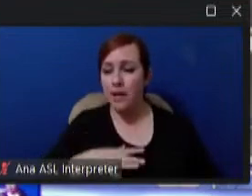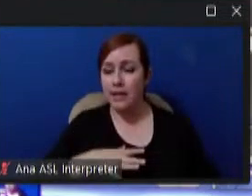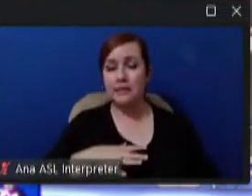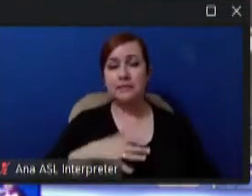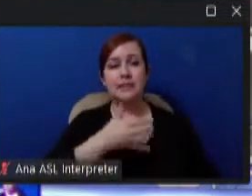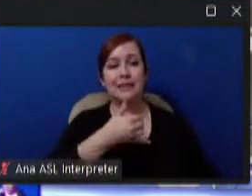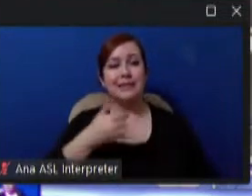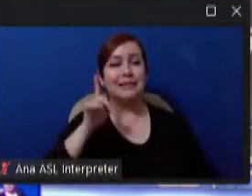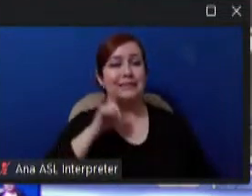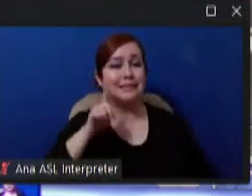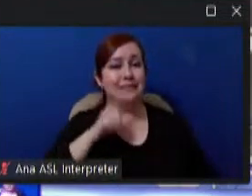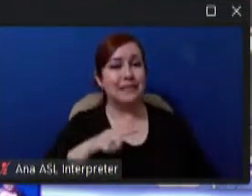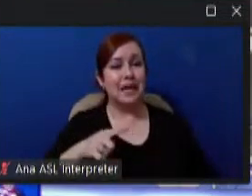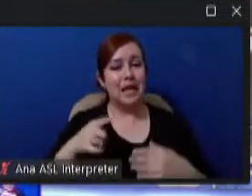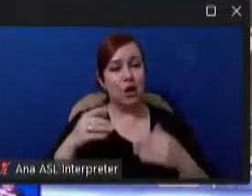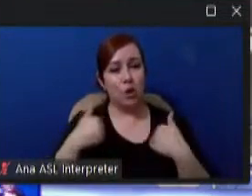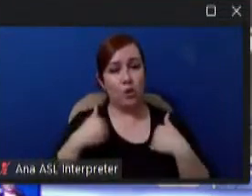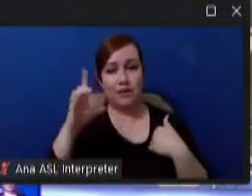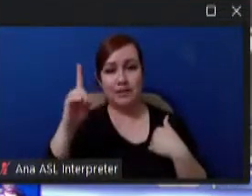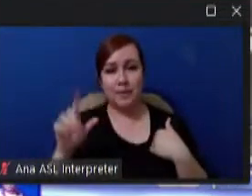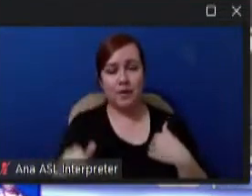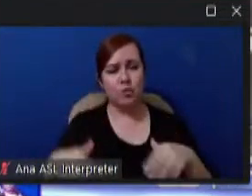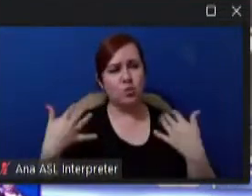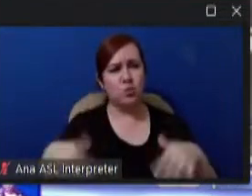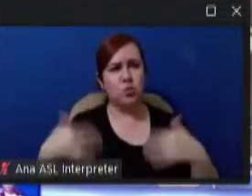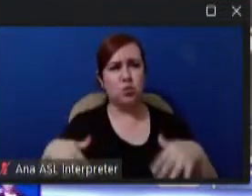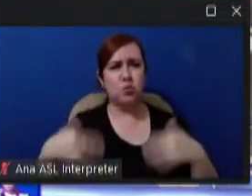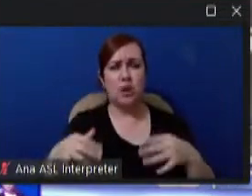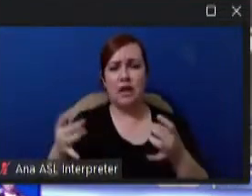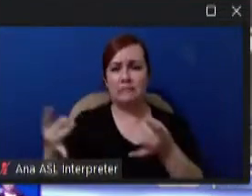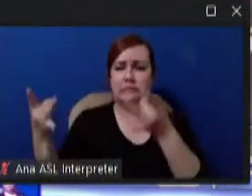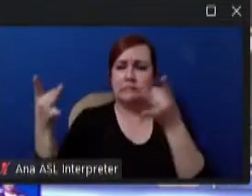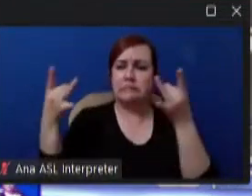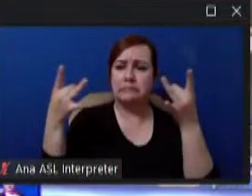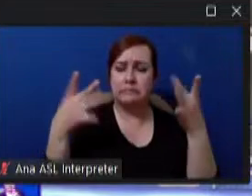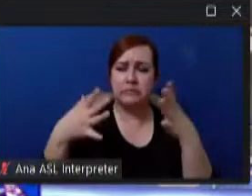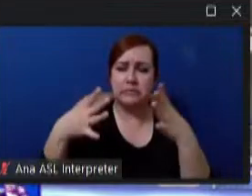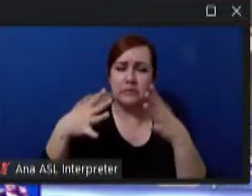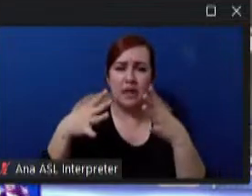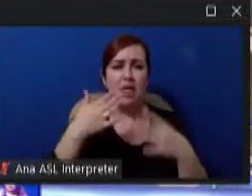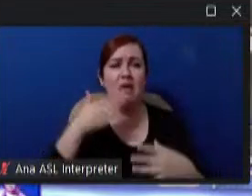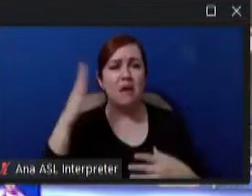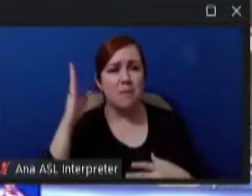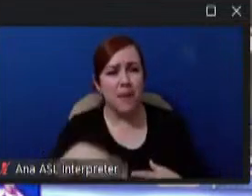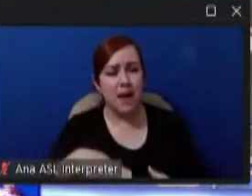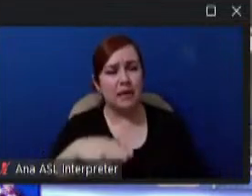girls and women with disabilities have